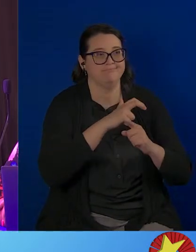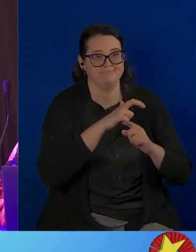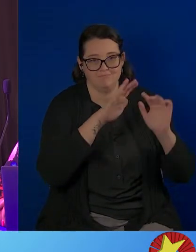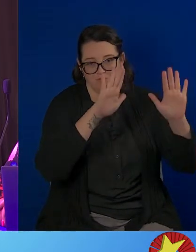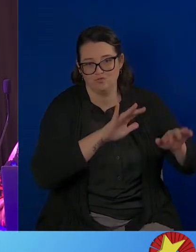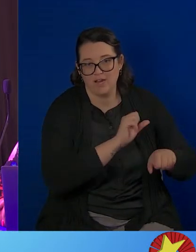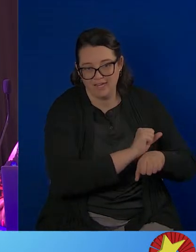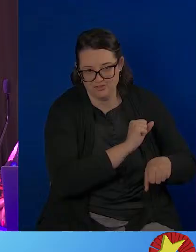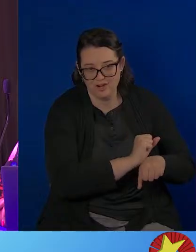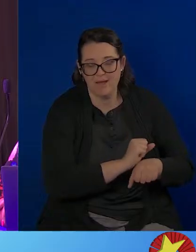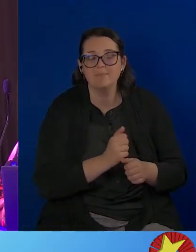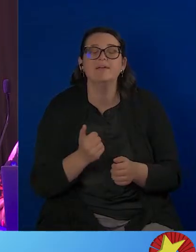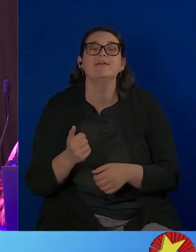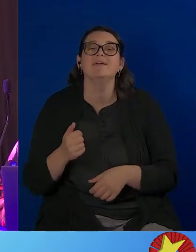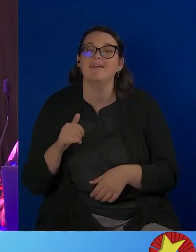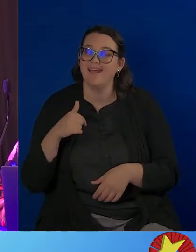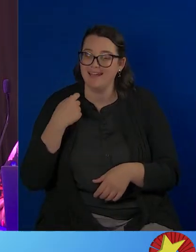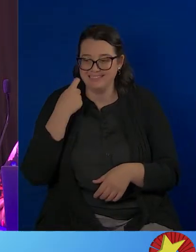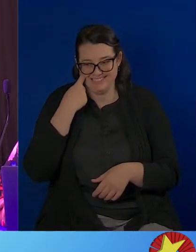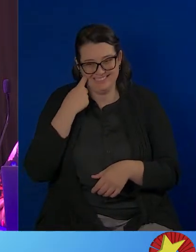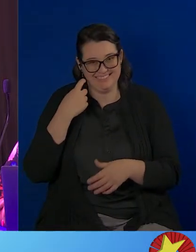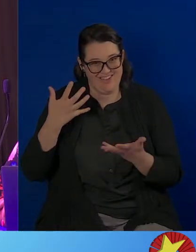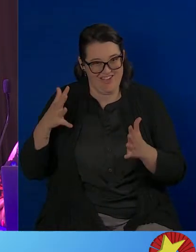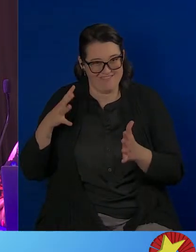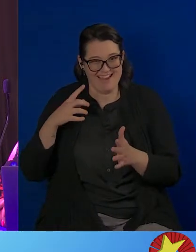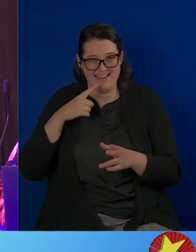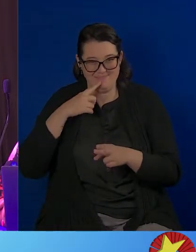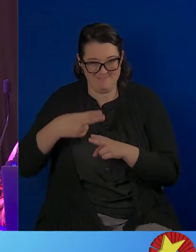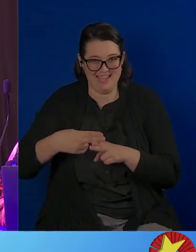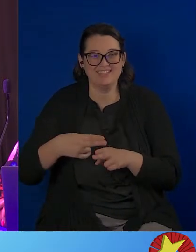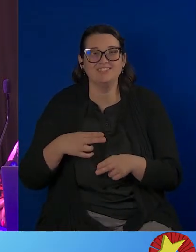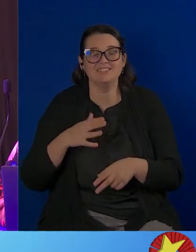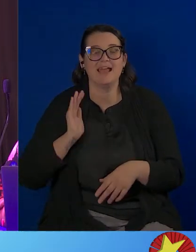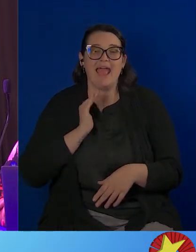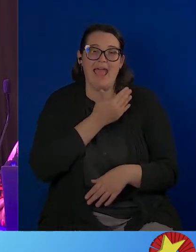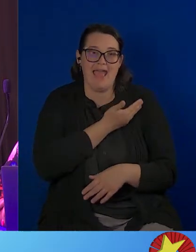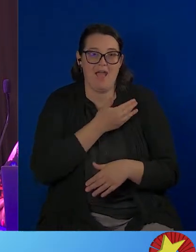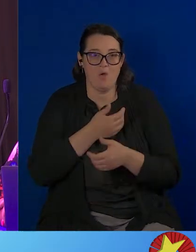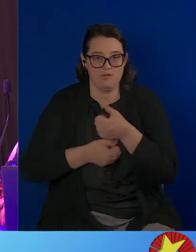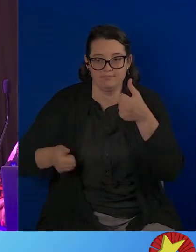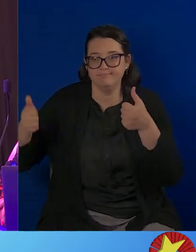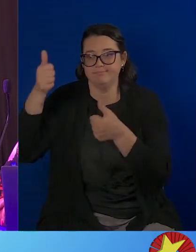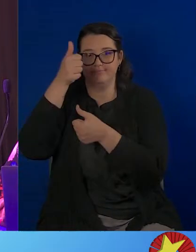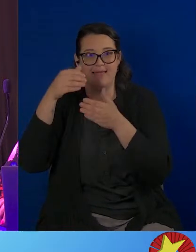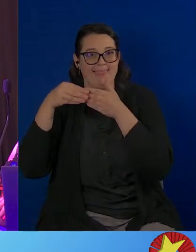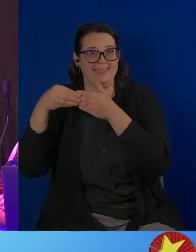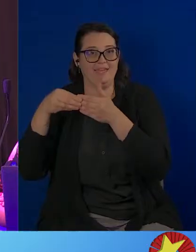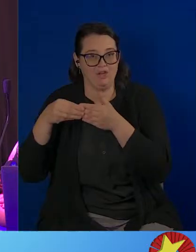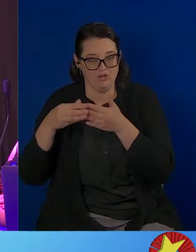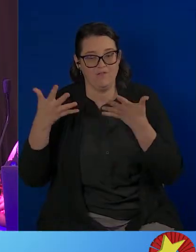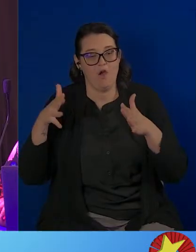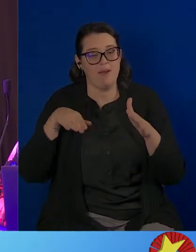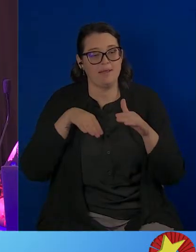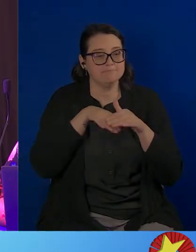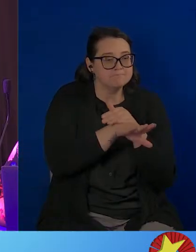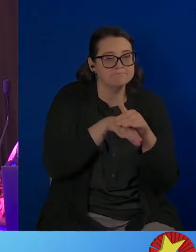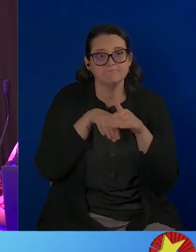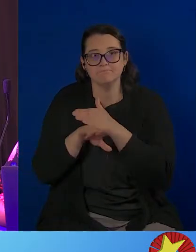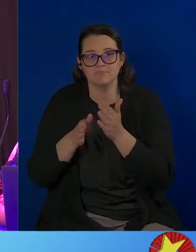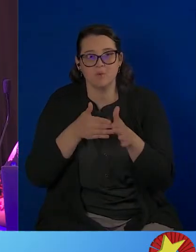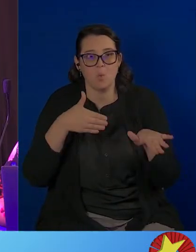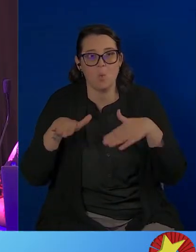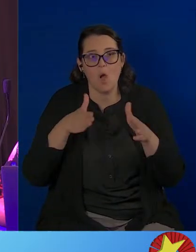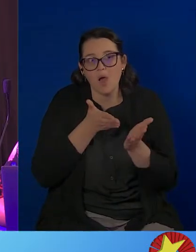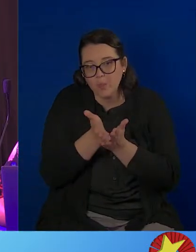have averaged about 30 informal classroom walkthroughs on each campus. These walkthroughs are not evaluative